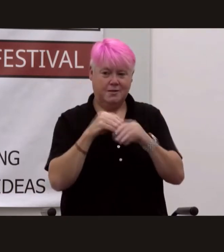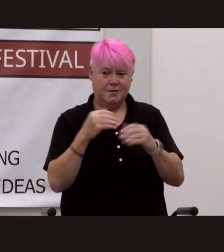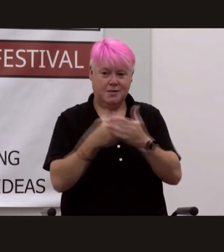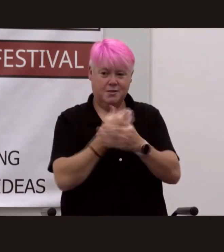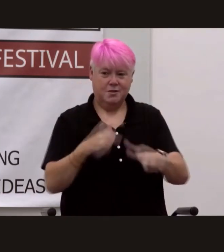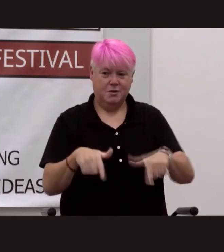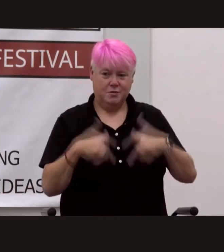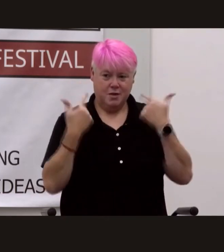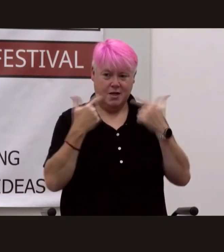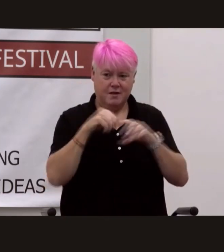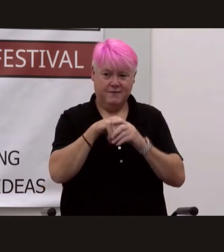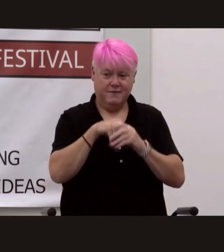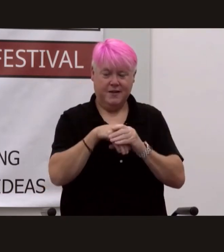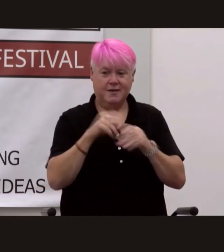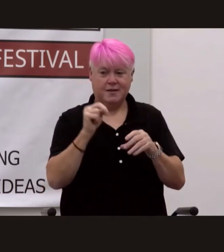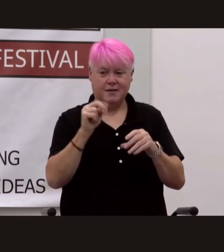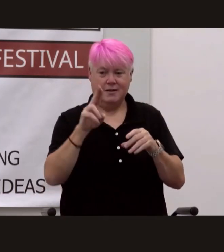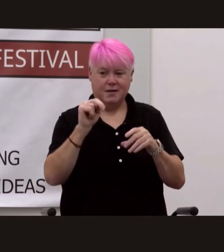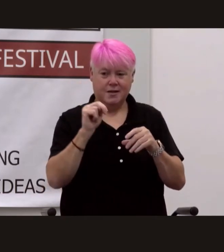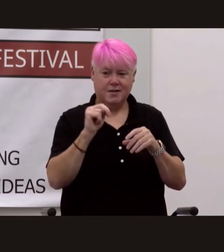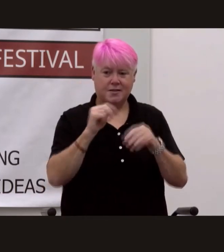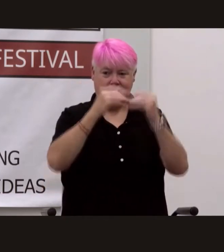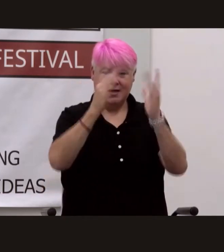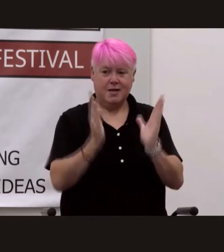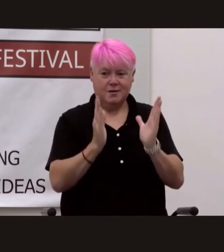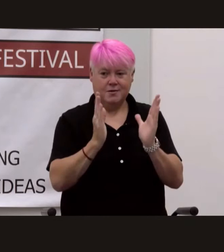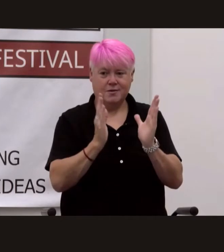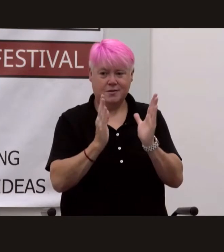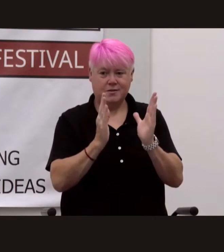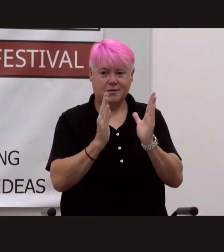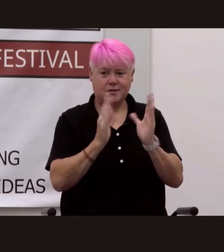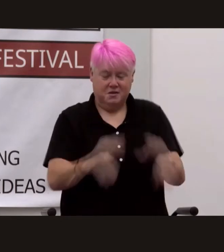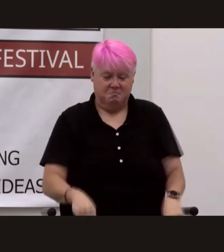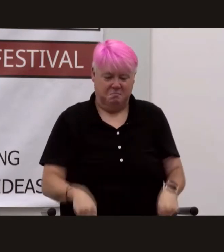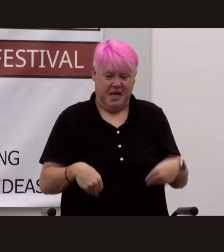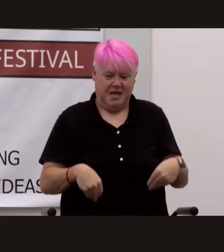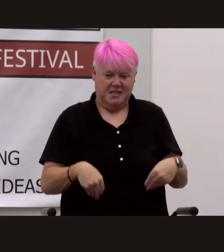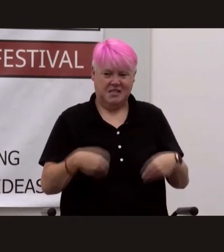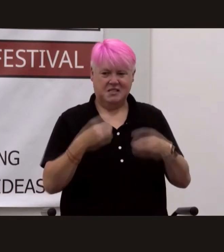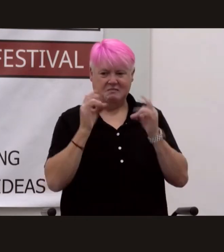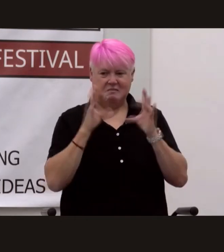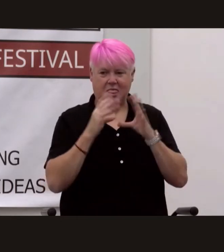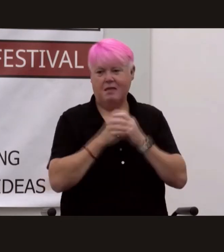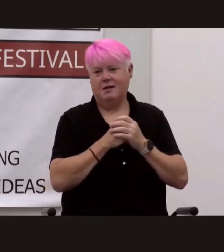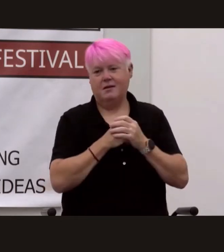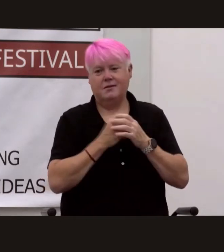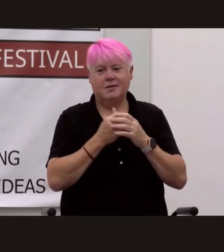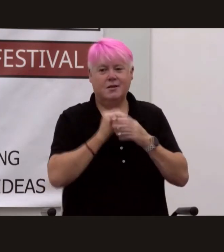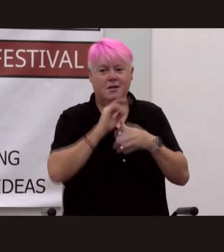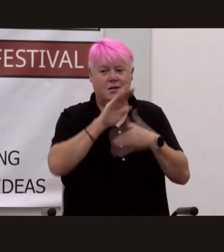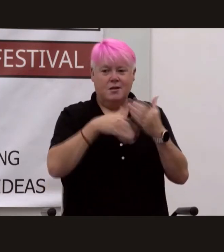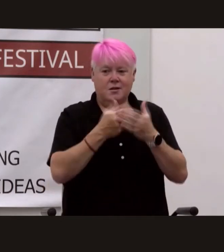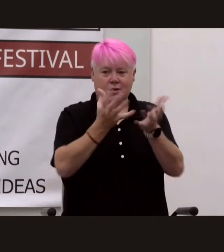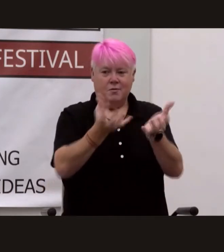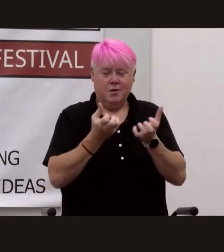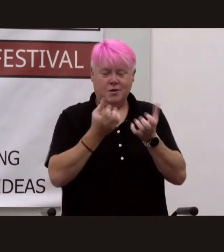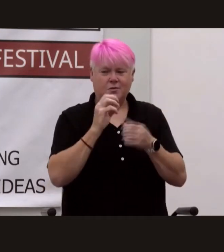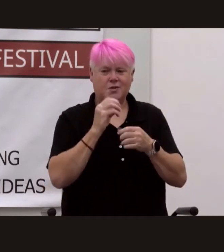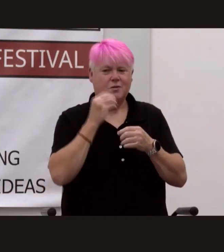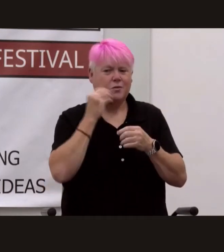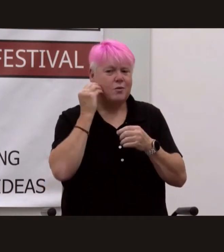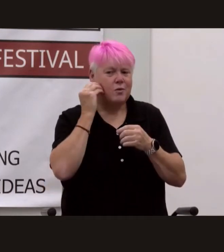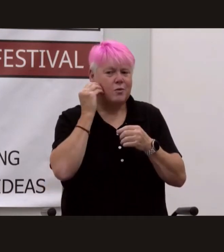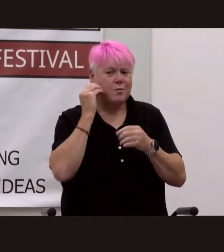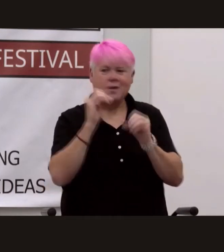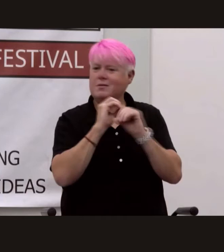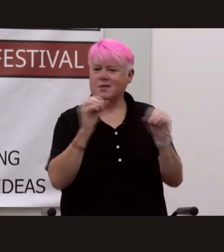nun's house in these ridiculous starched trousers. All he wanted to do was go home, but there was nothing